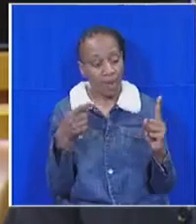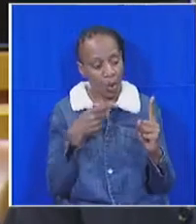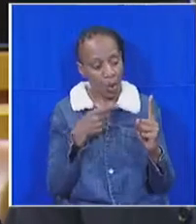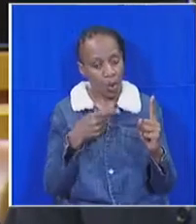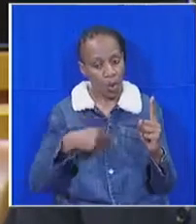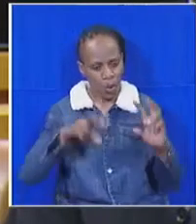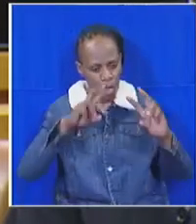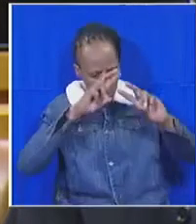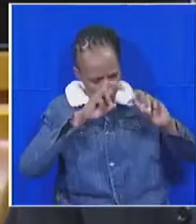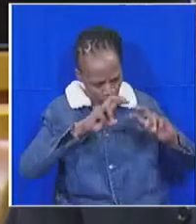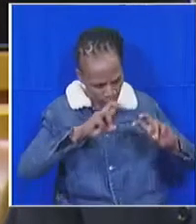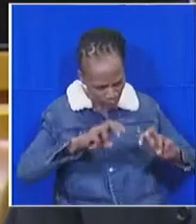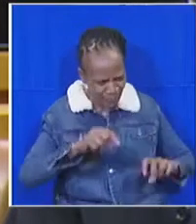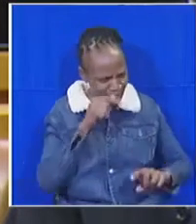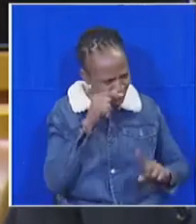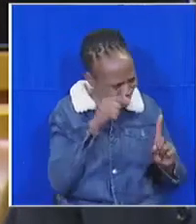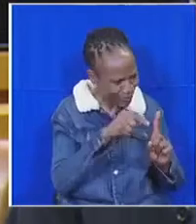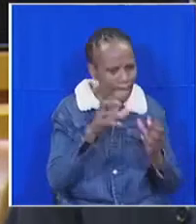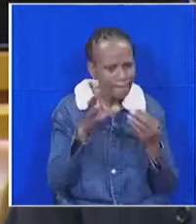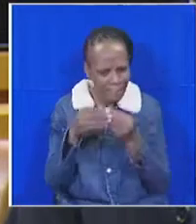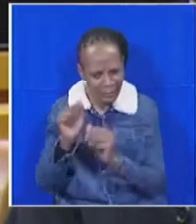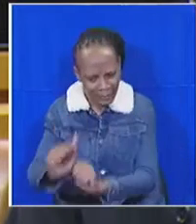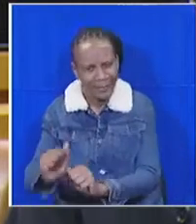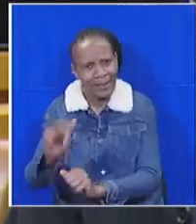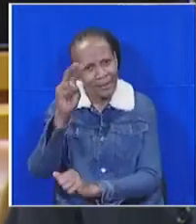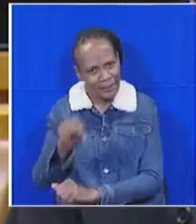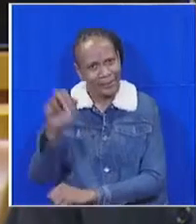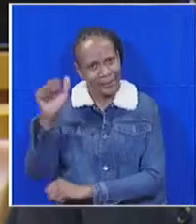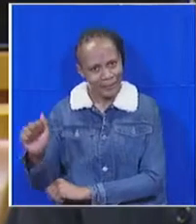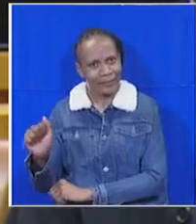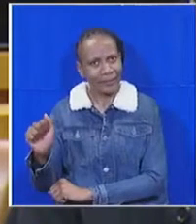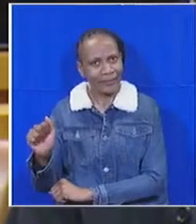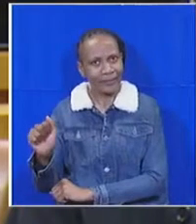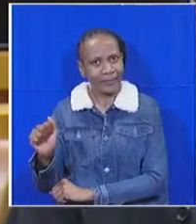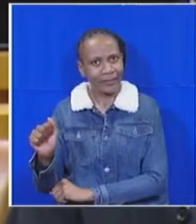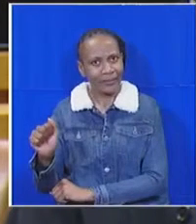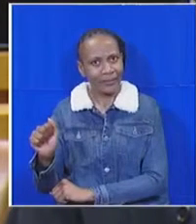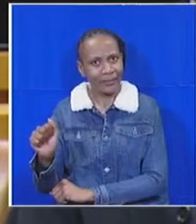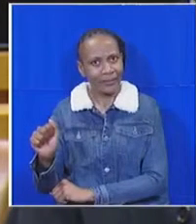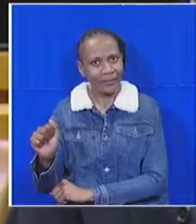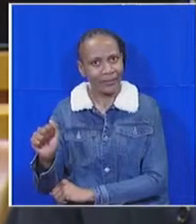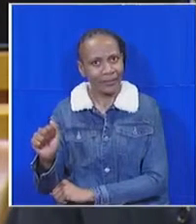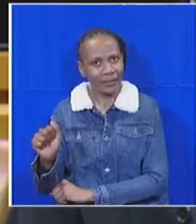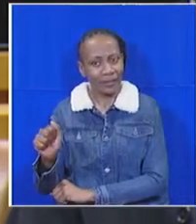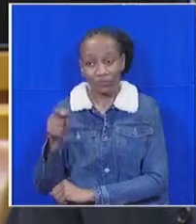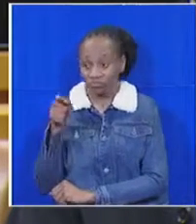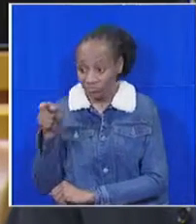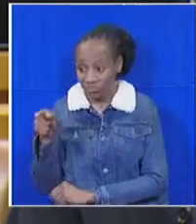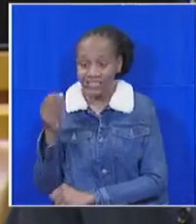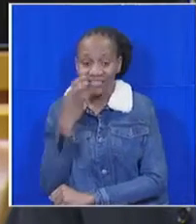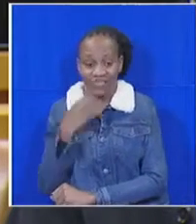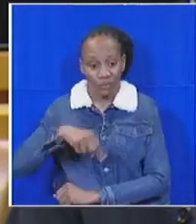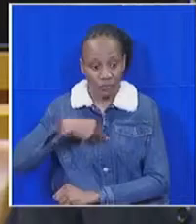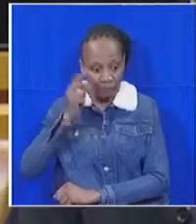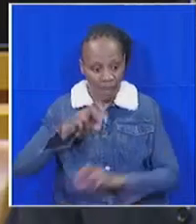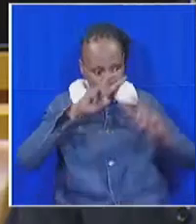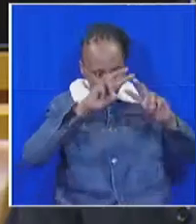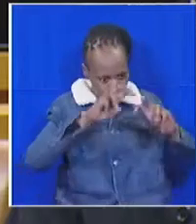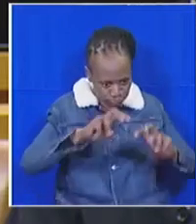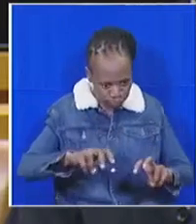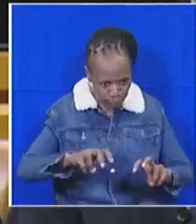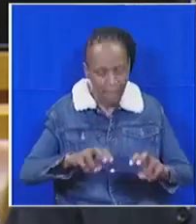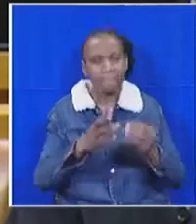a member of this House. That's a member that you have requested an investigation on a member of this